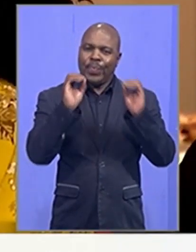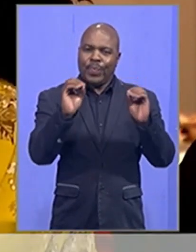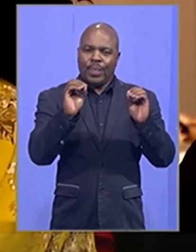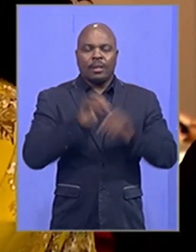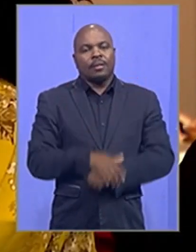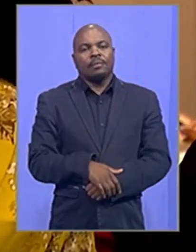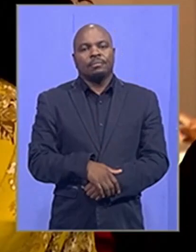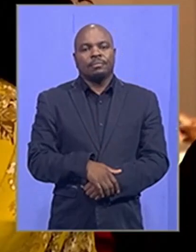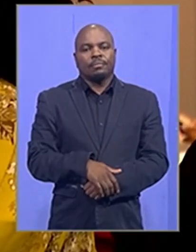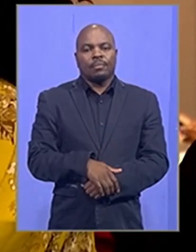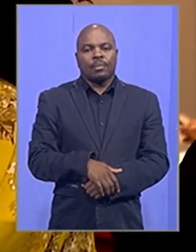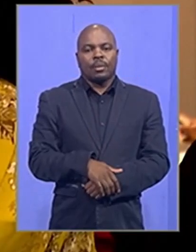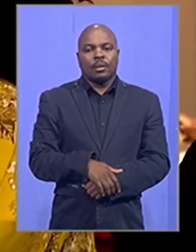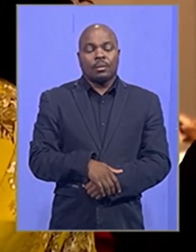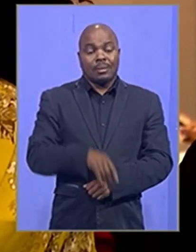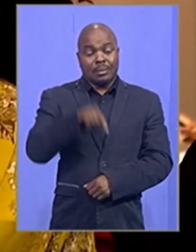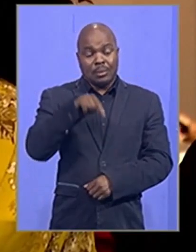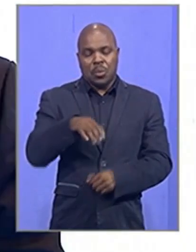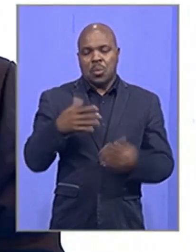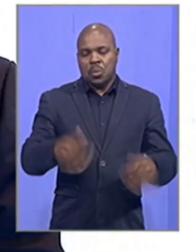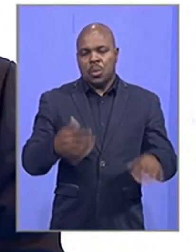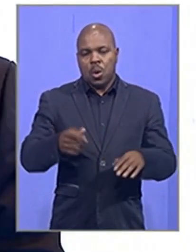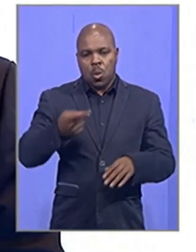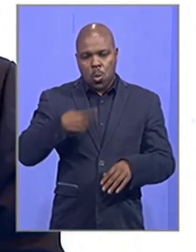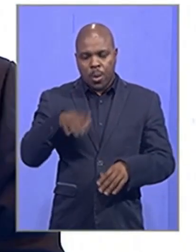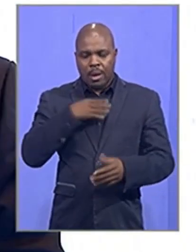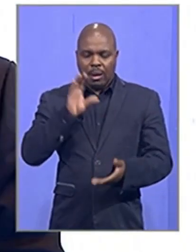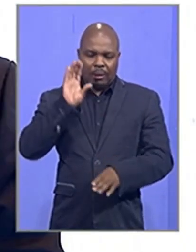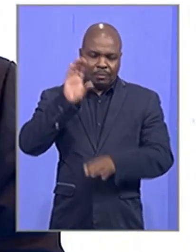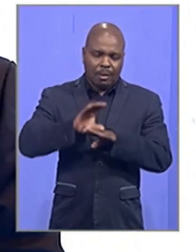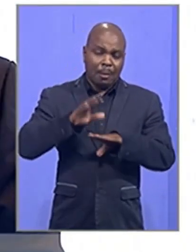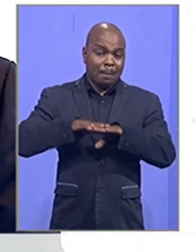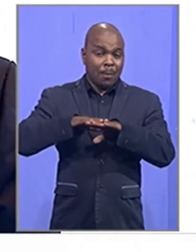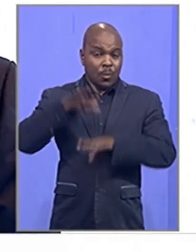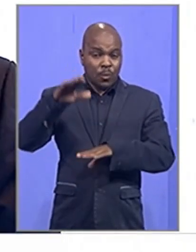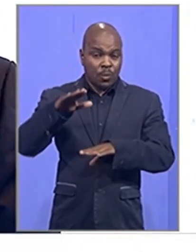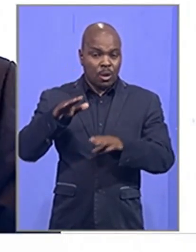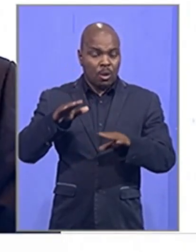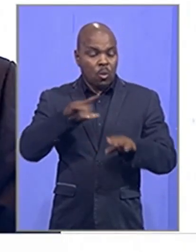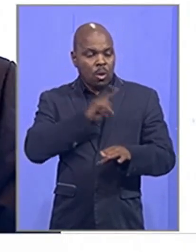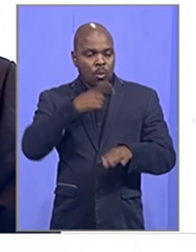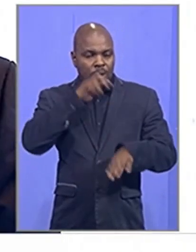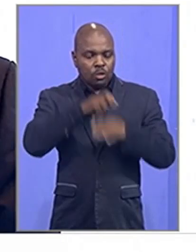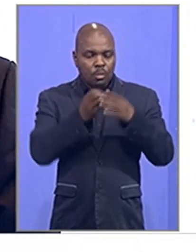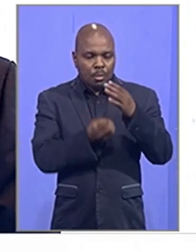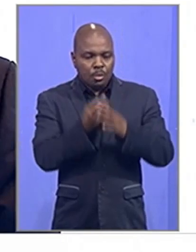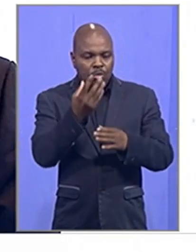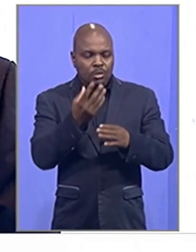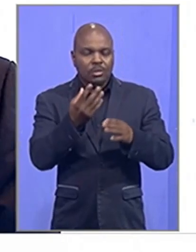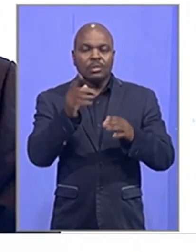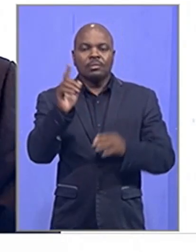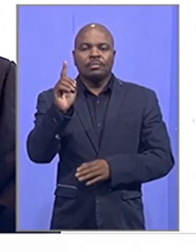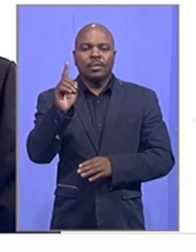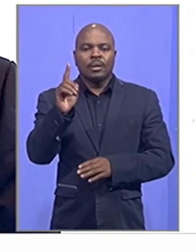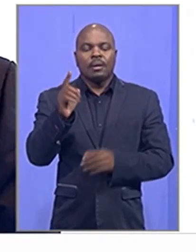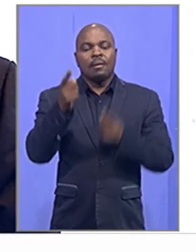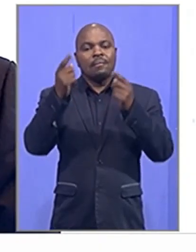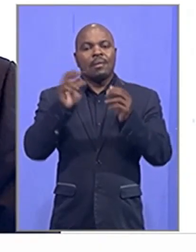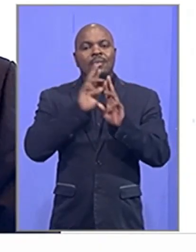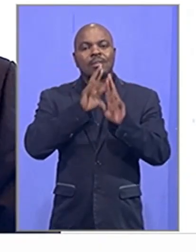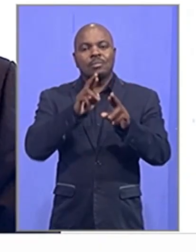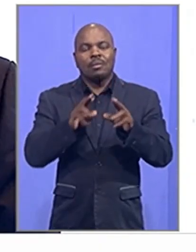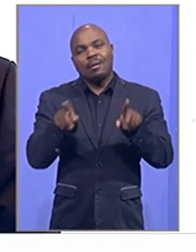moraorao tjena. There is so much investment made into producing financial reports. Either they come